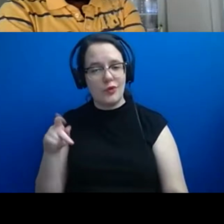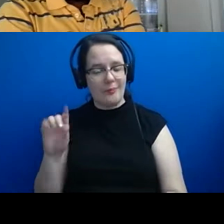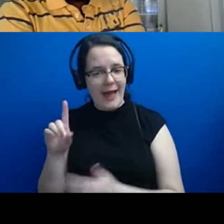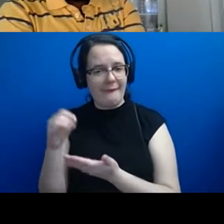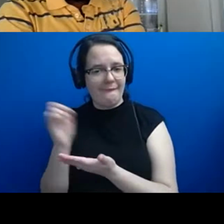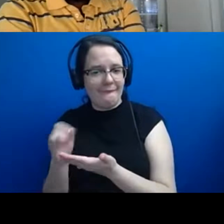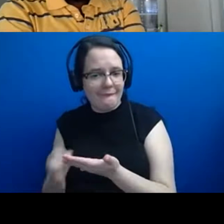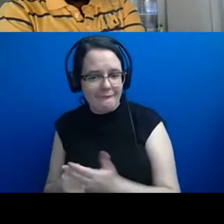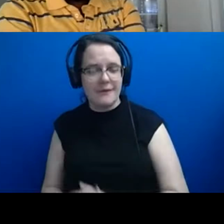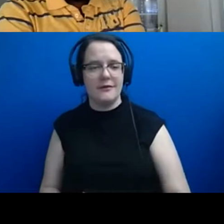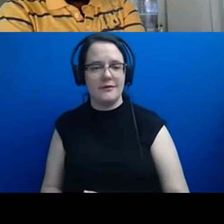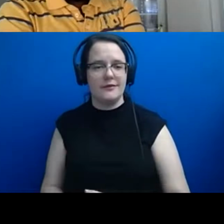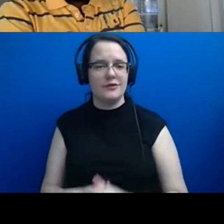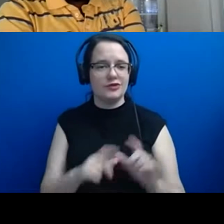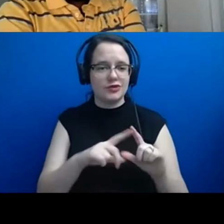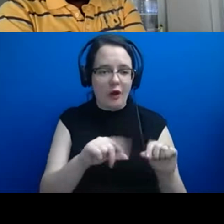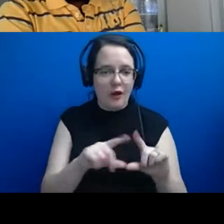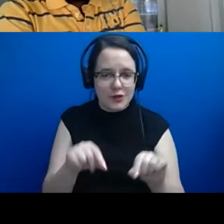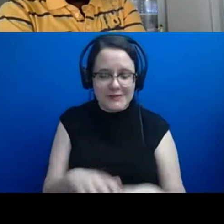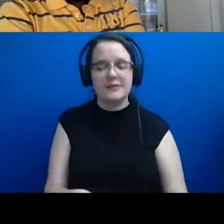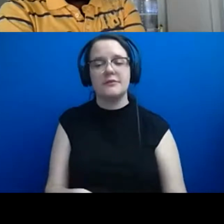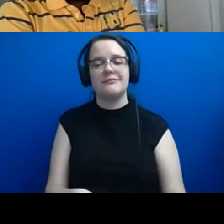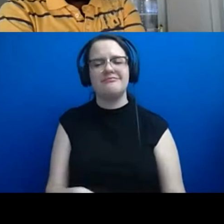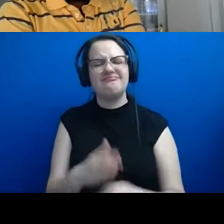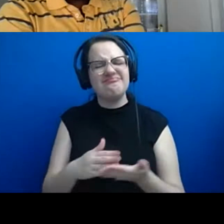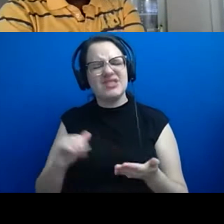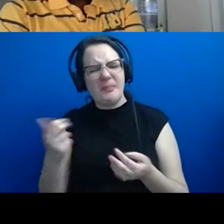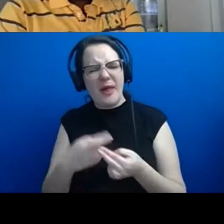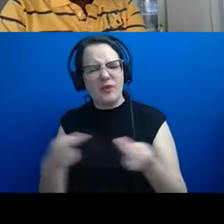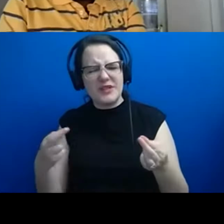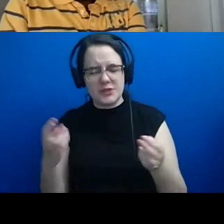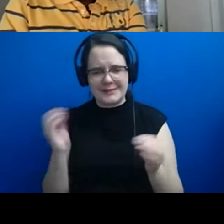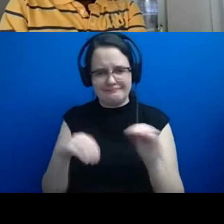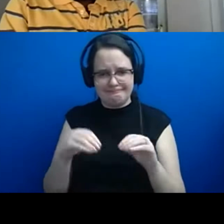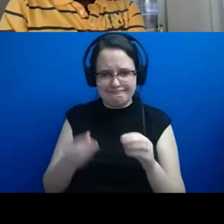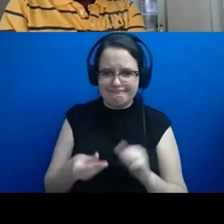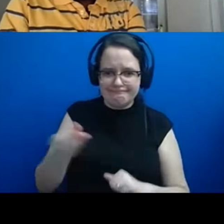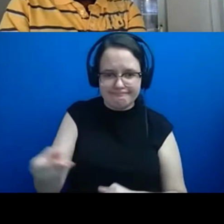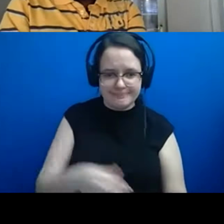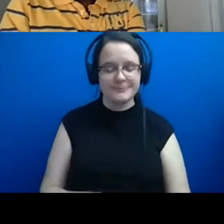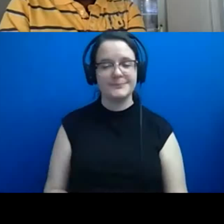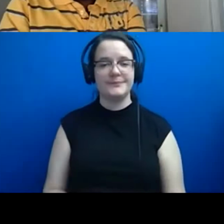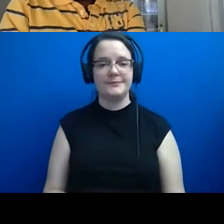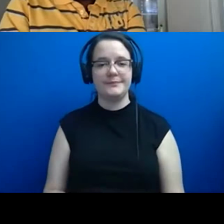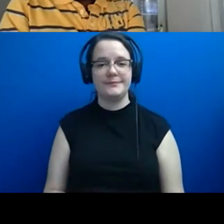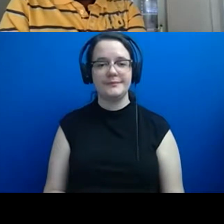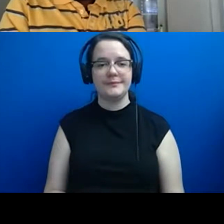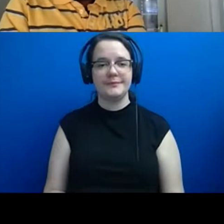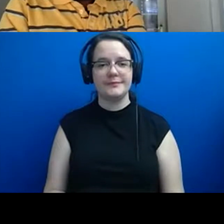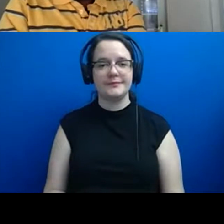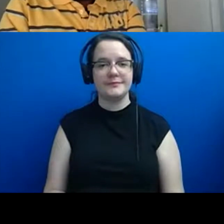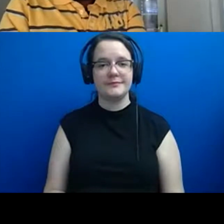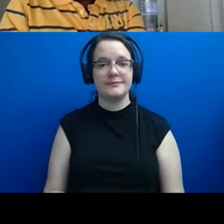figurine cards, and some other resources. And so we continue